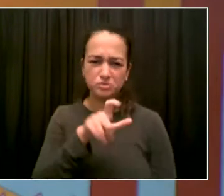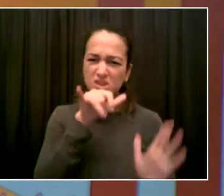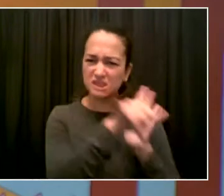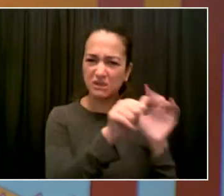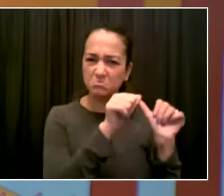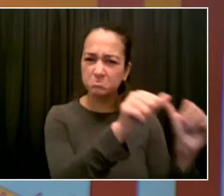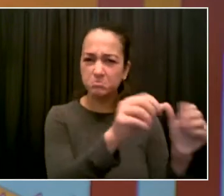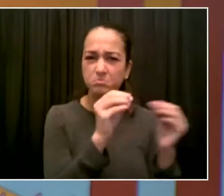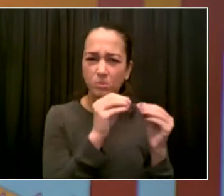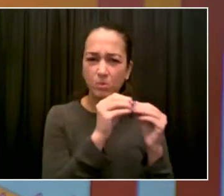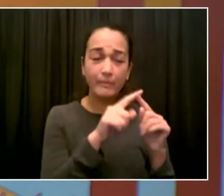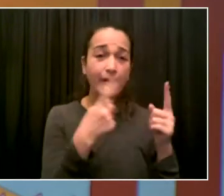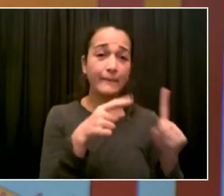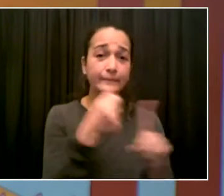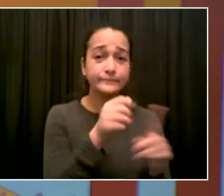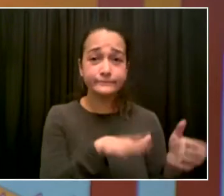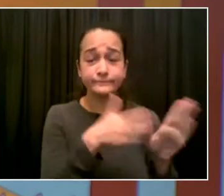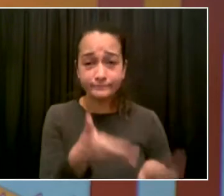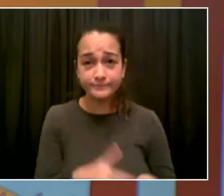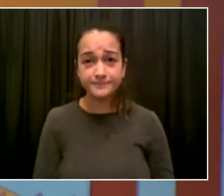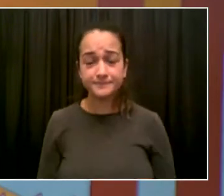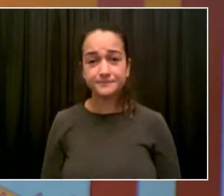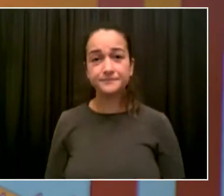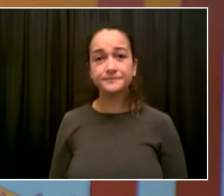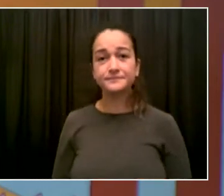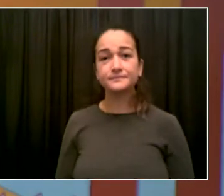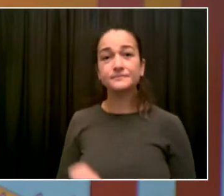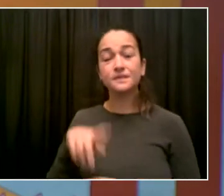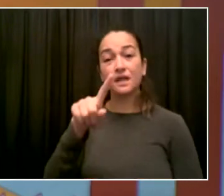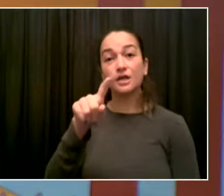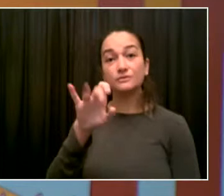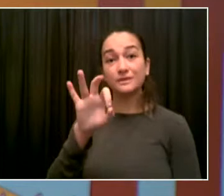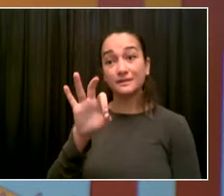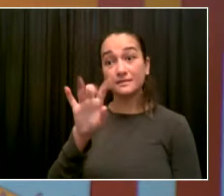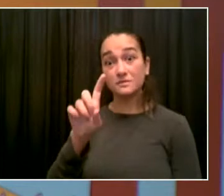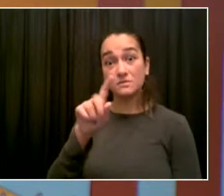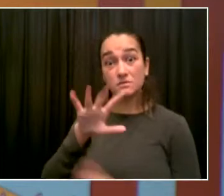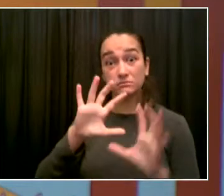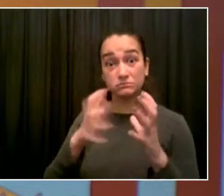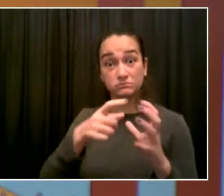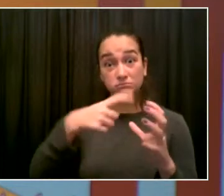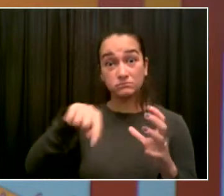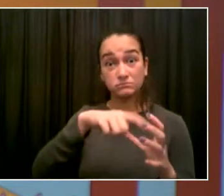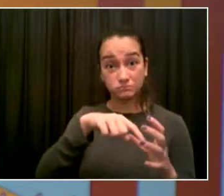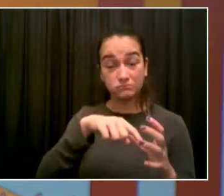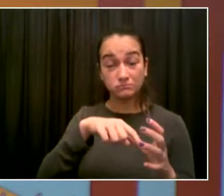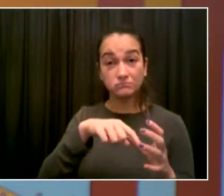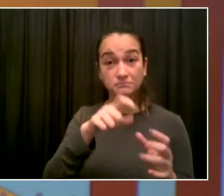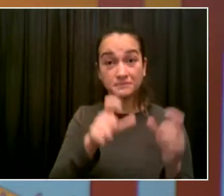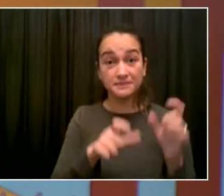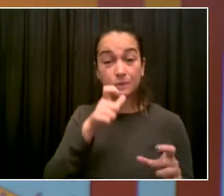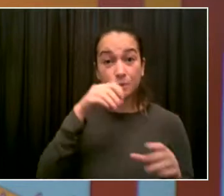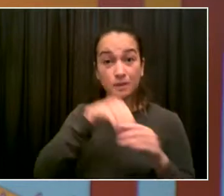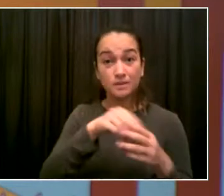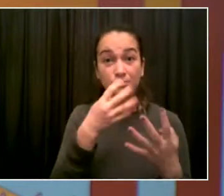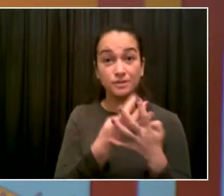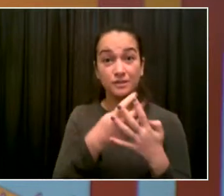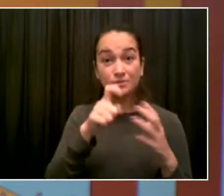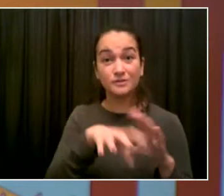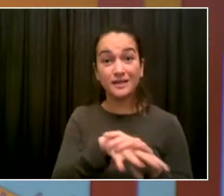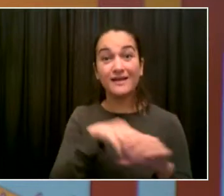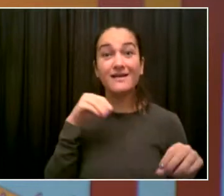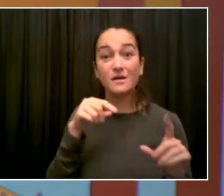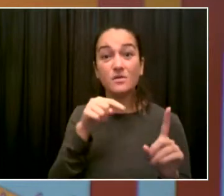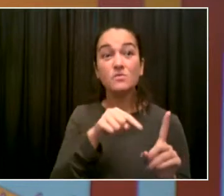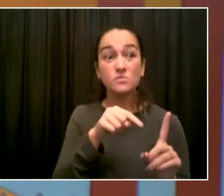type of charge pending. Those are all being looked at. Obviously, anyone with outstanding warrant, that has to be addressed, so they will not be released until